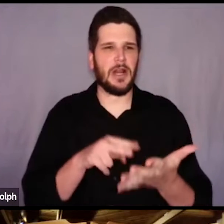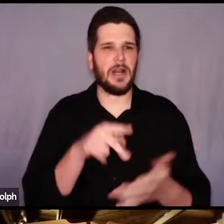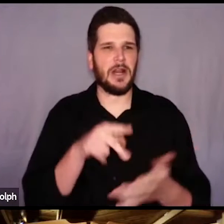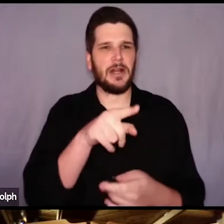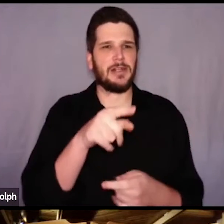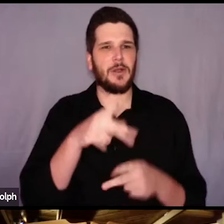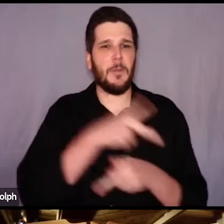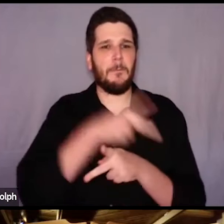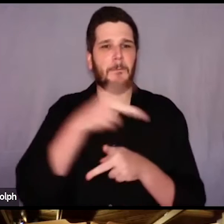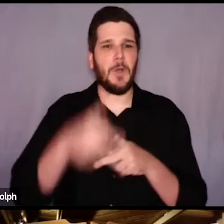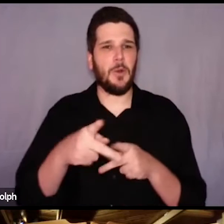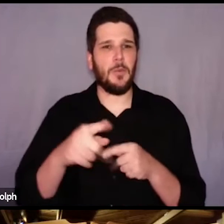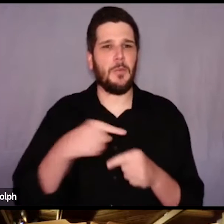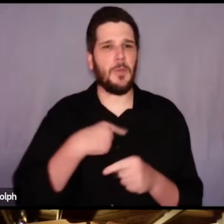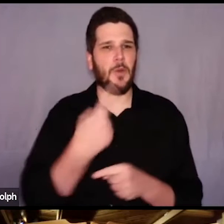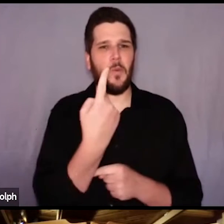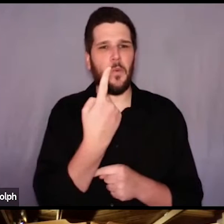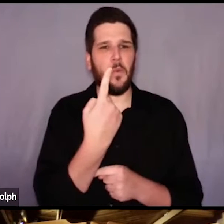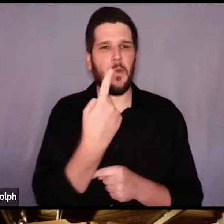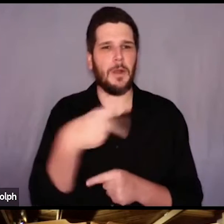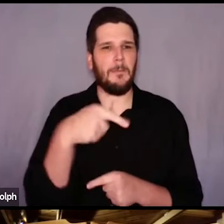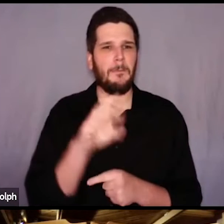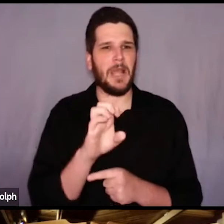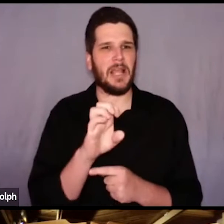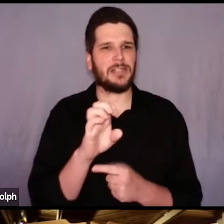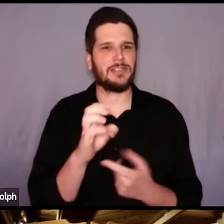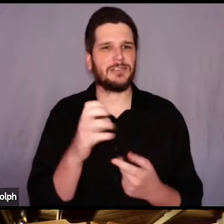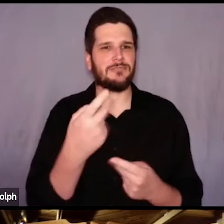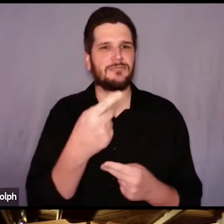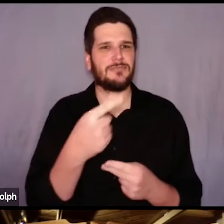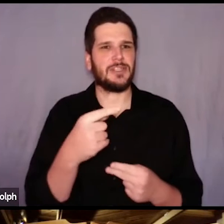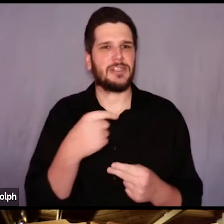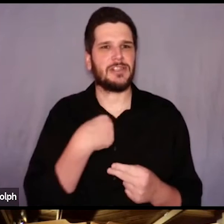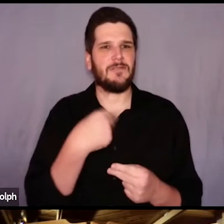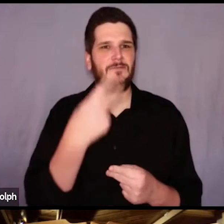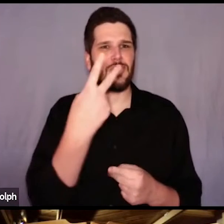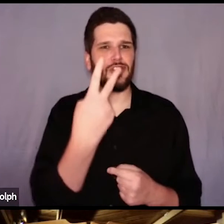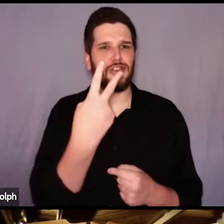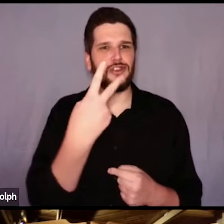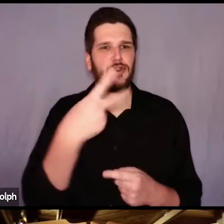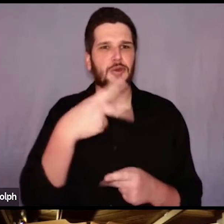That was awesome. Both of you. So good.